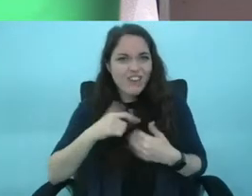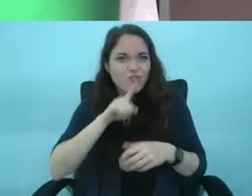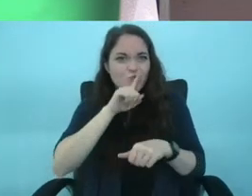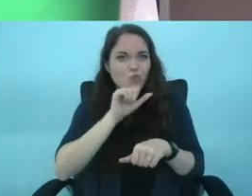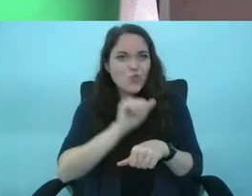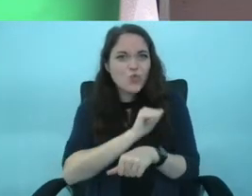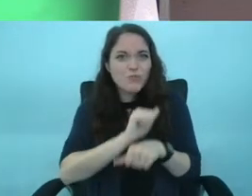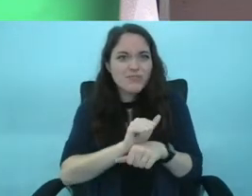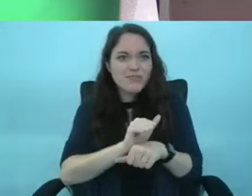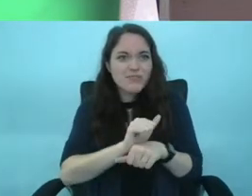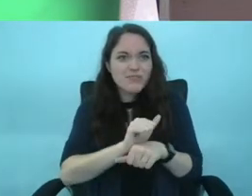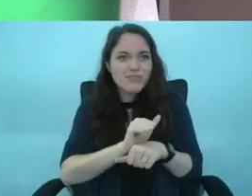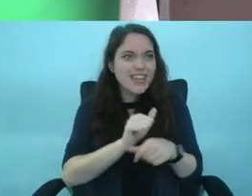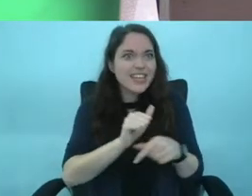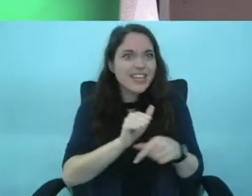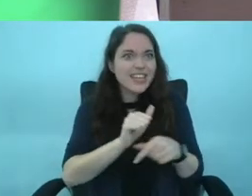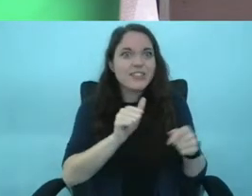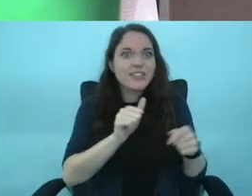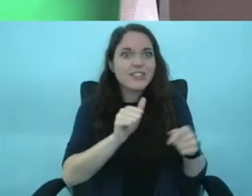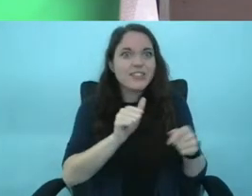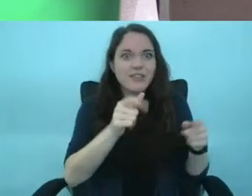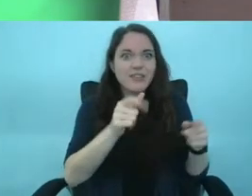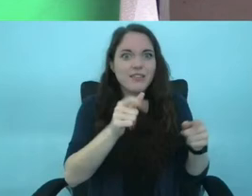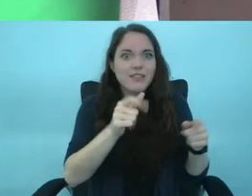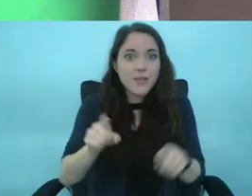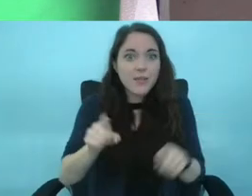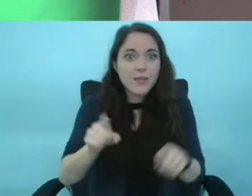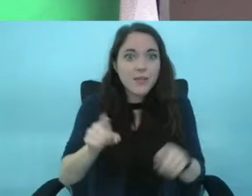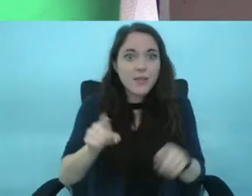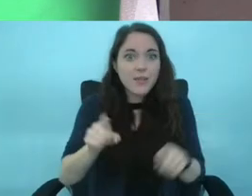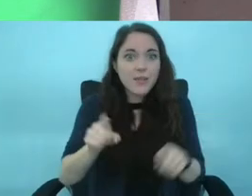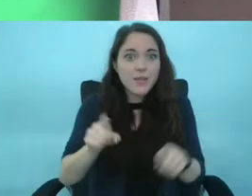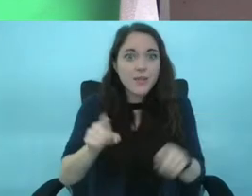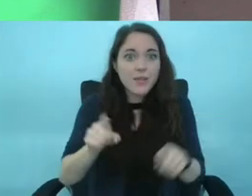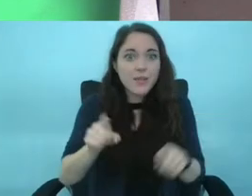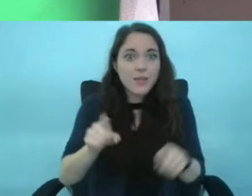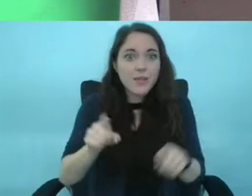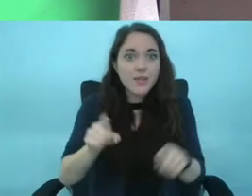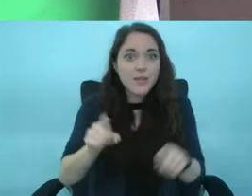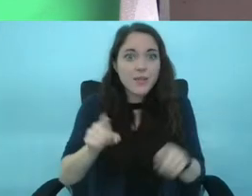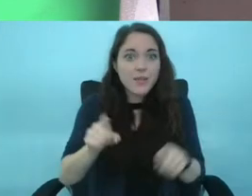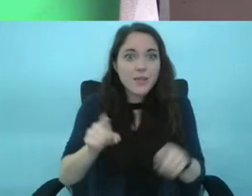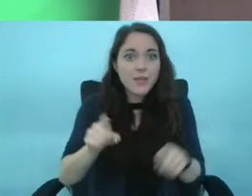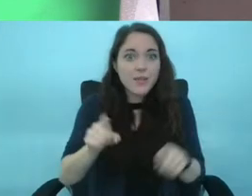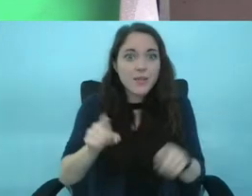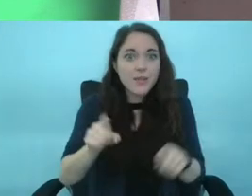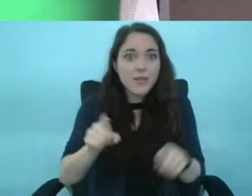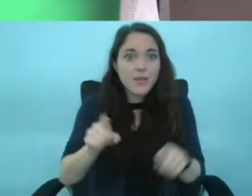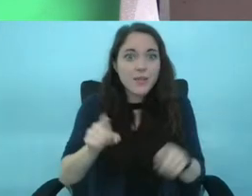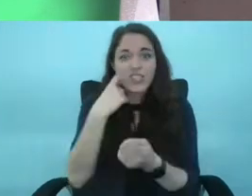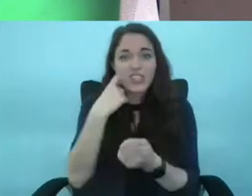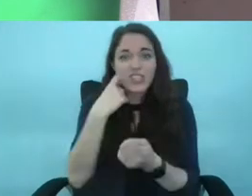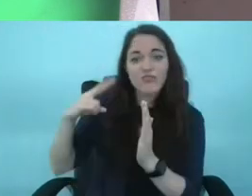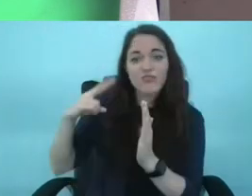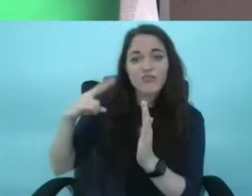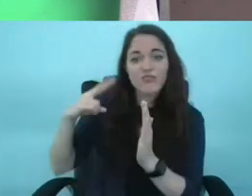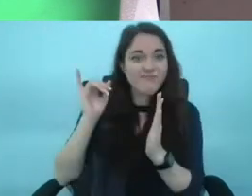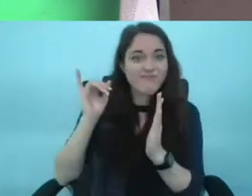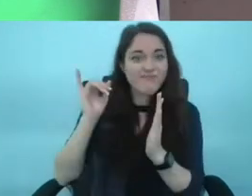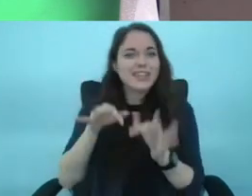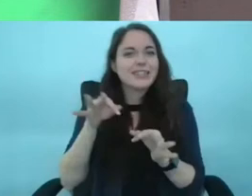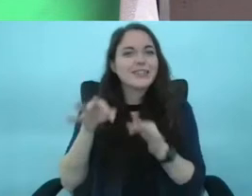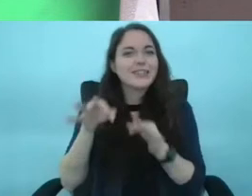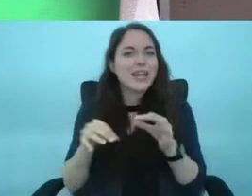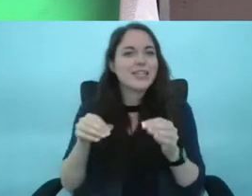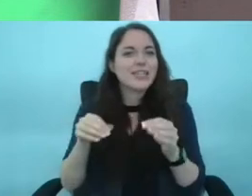repercussions. Hebrews 11, 33 through 38 speaks further about these people of faith. Through